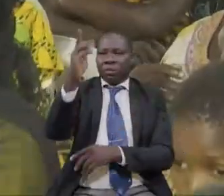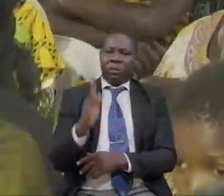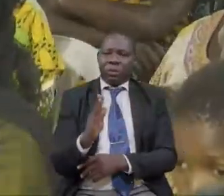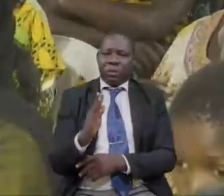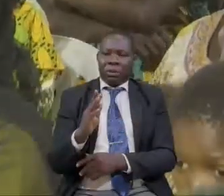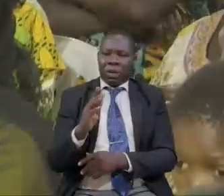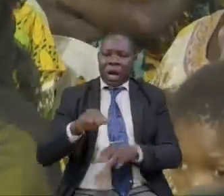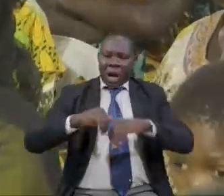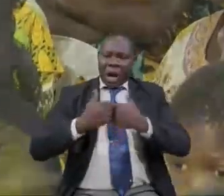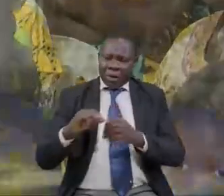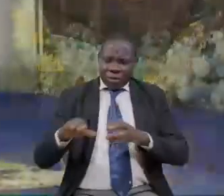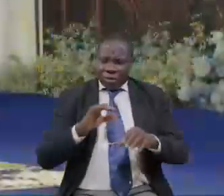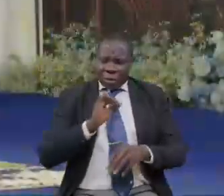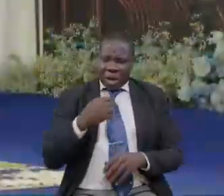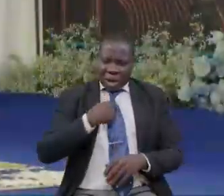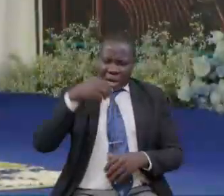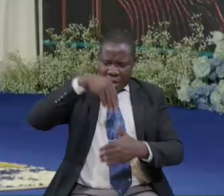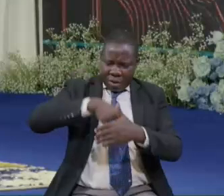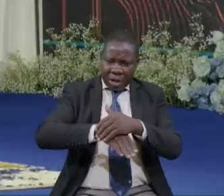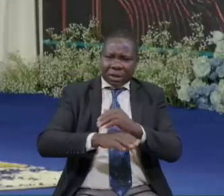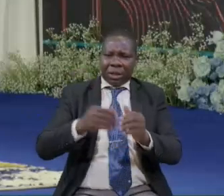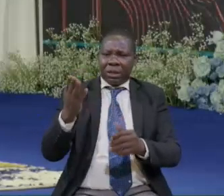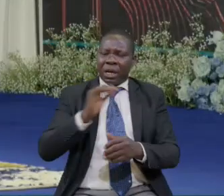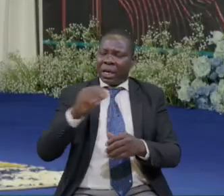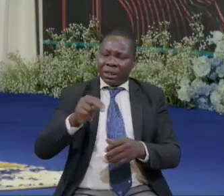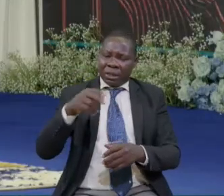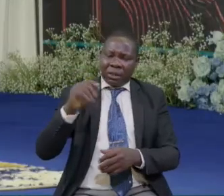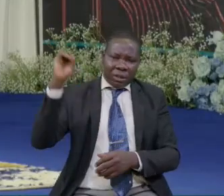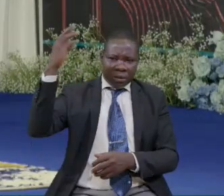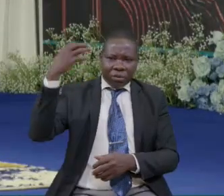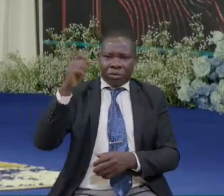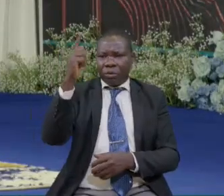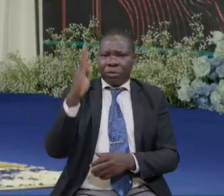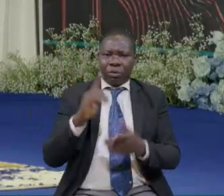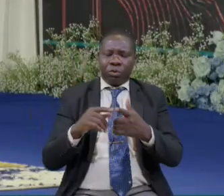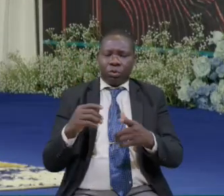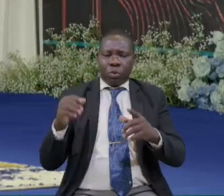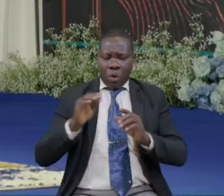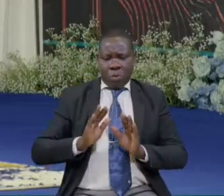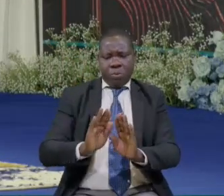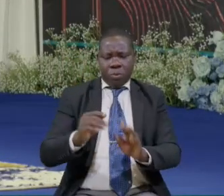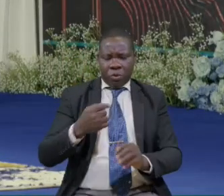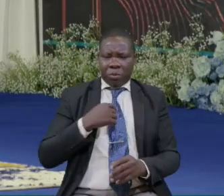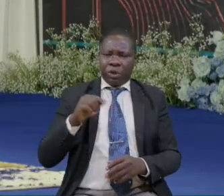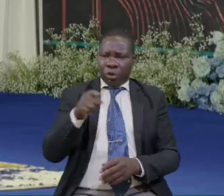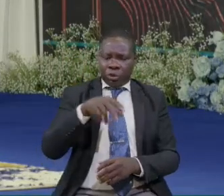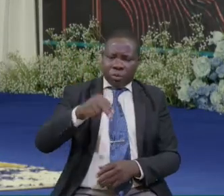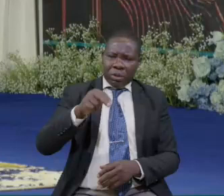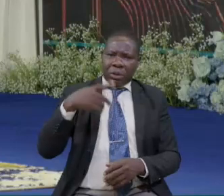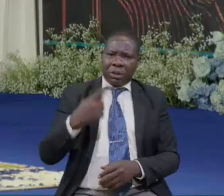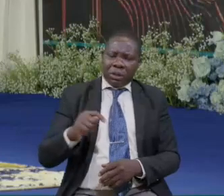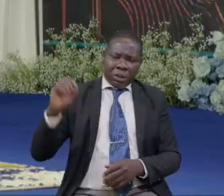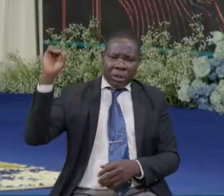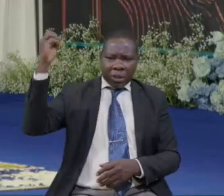the grace of God to purge me. You need the grace of God to purge you and